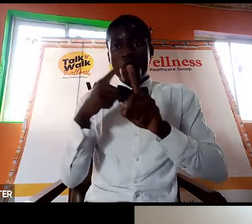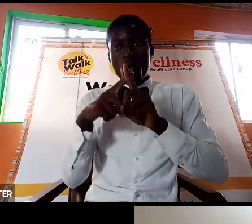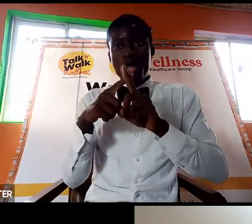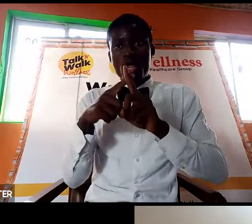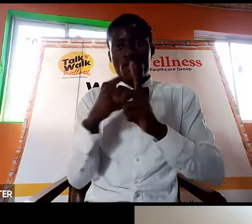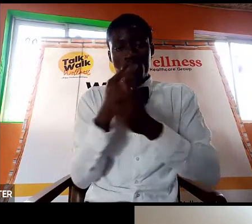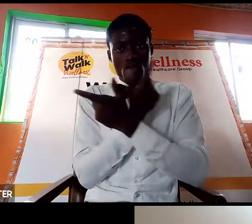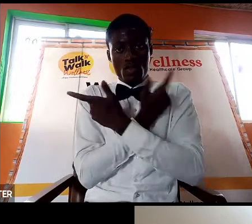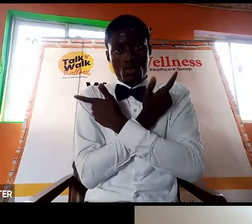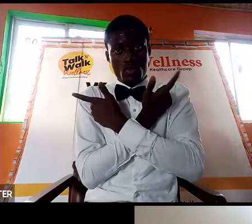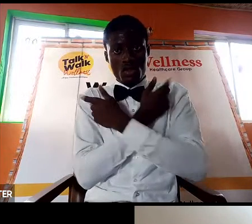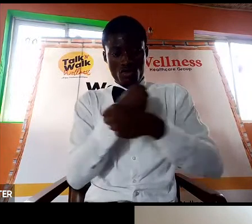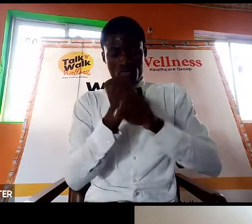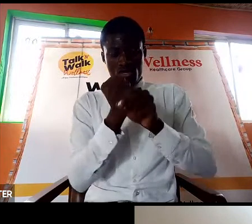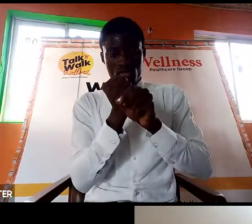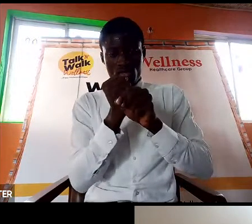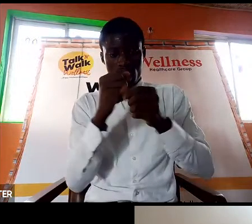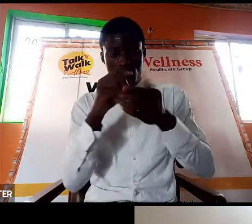connection.